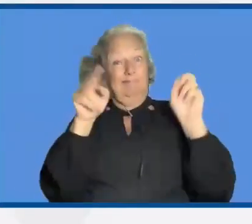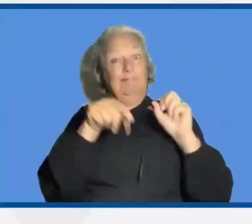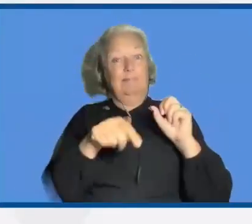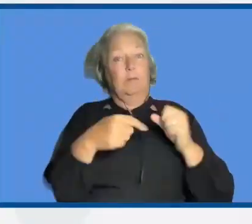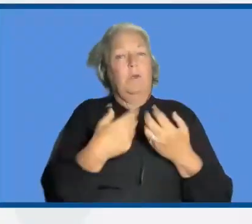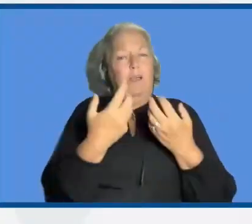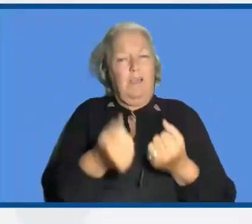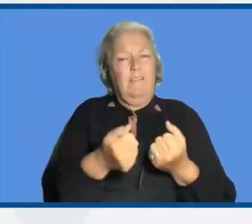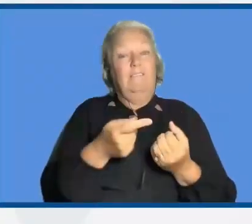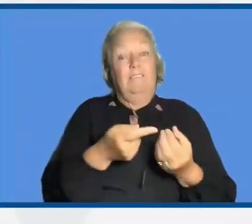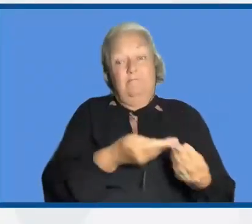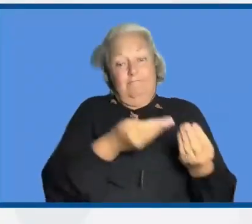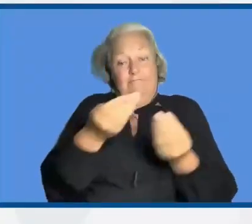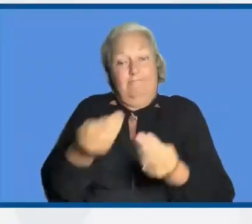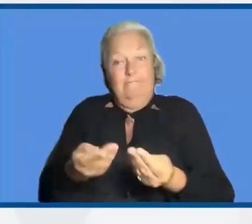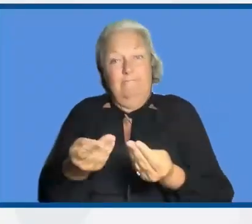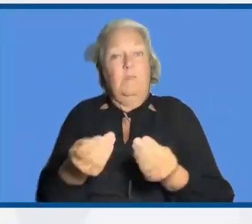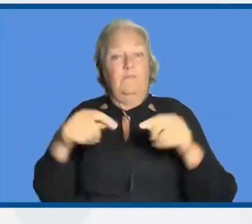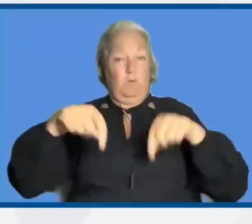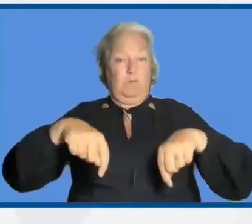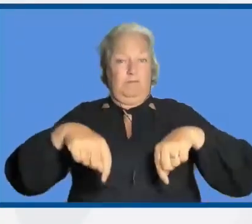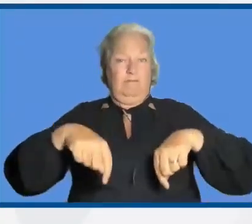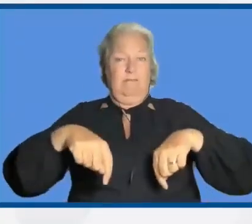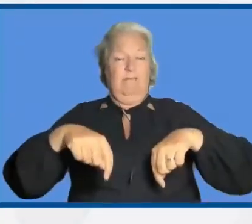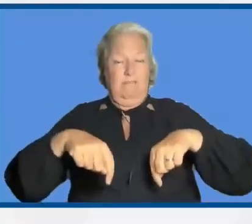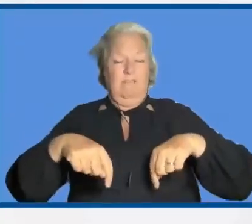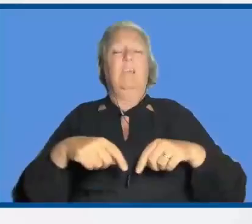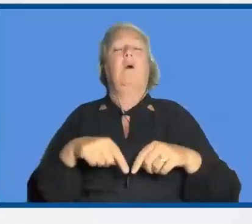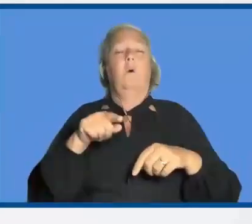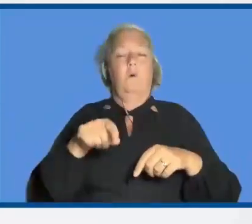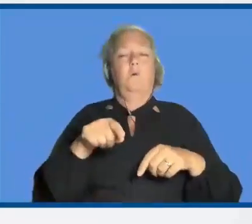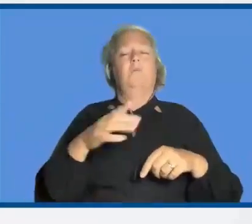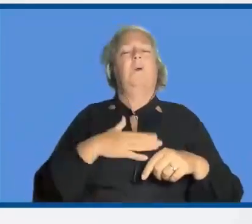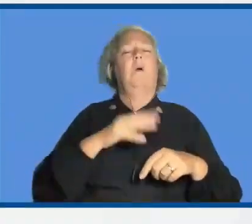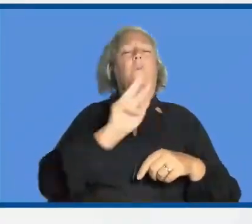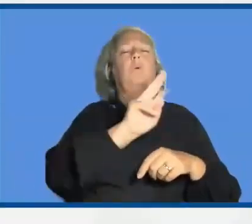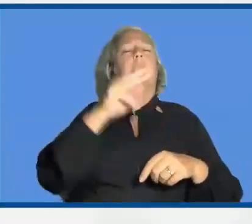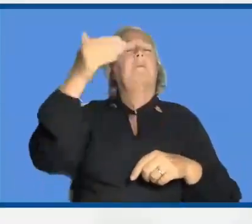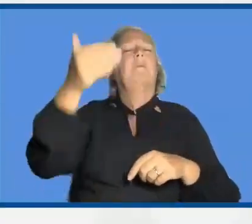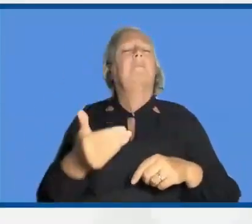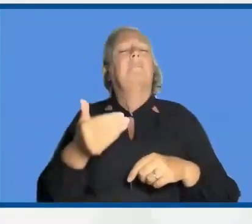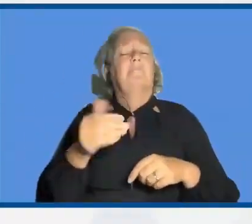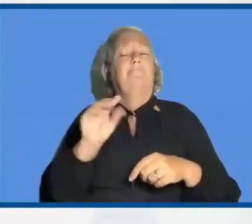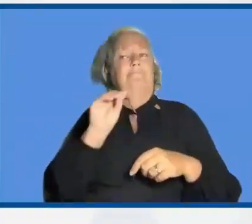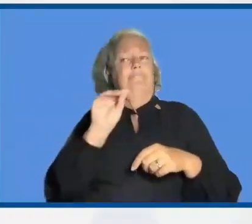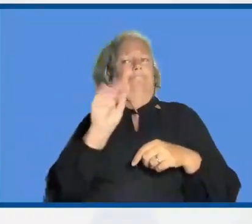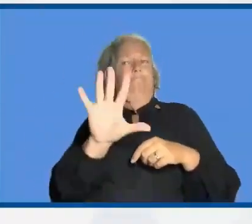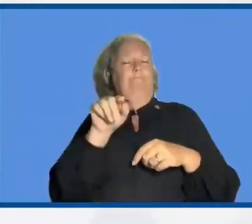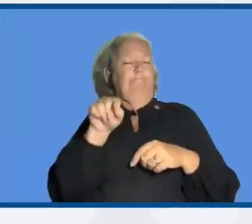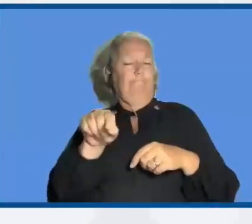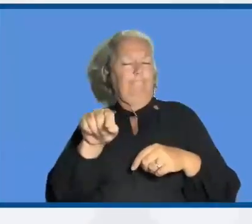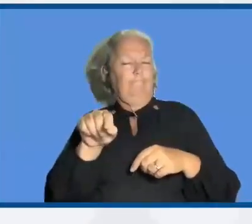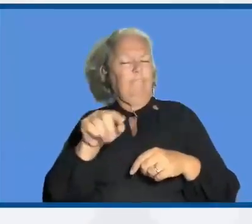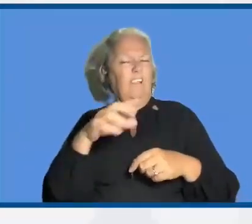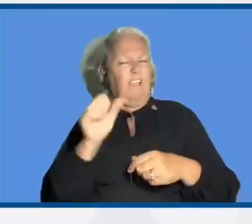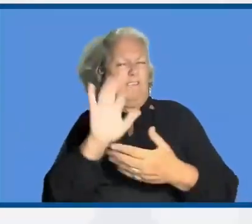this event of this platform on the webpage. This has been a collective effort